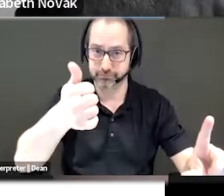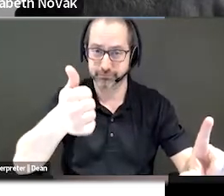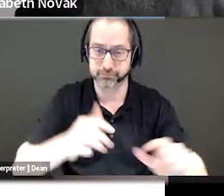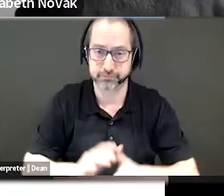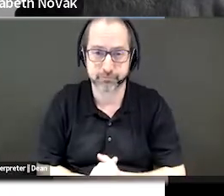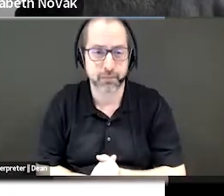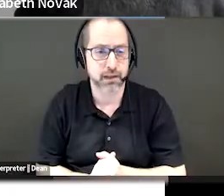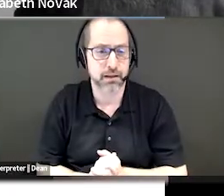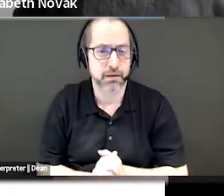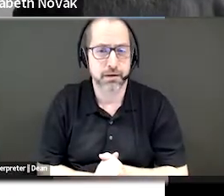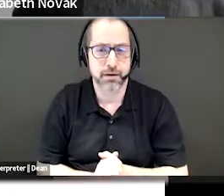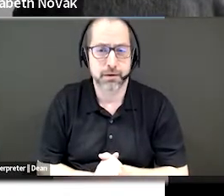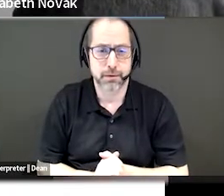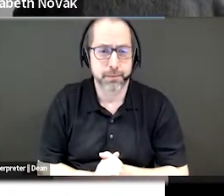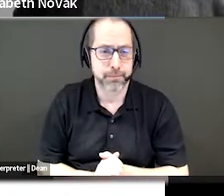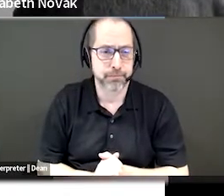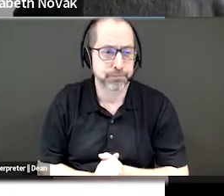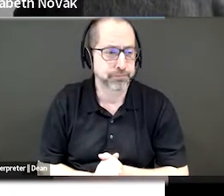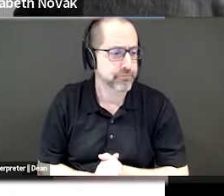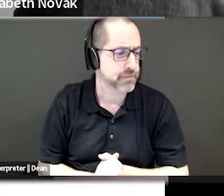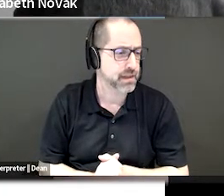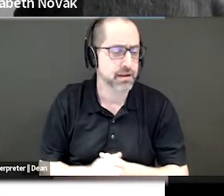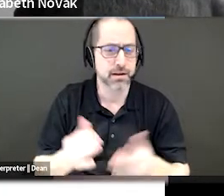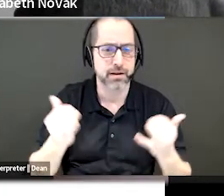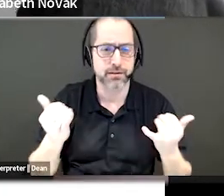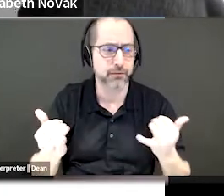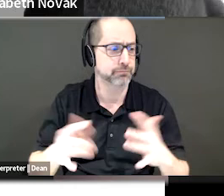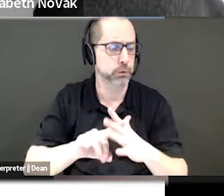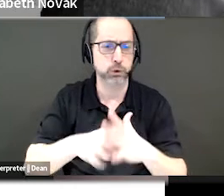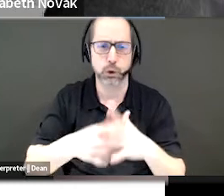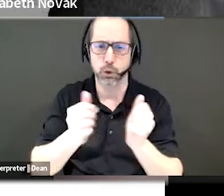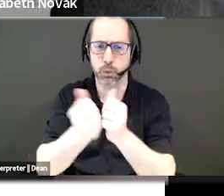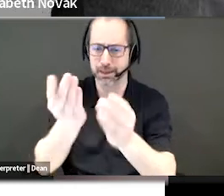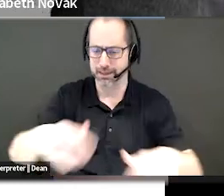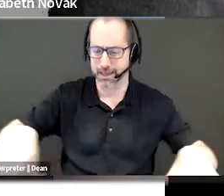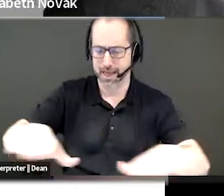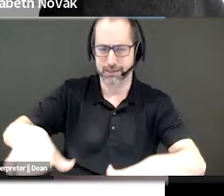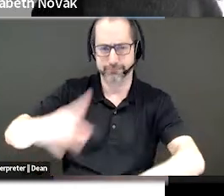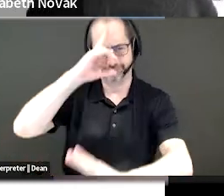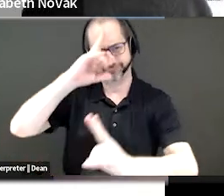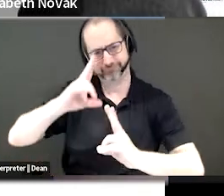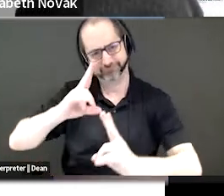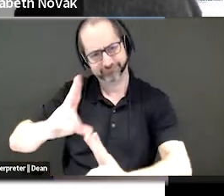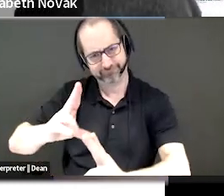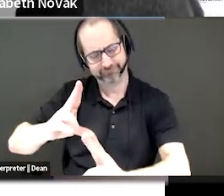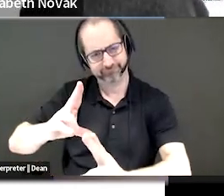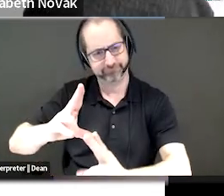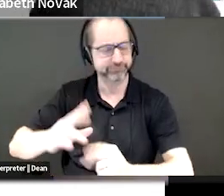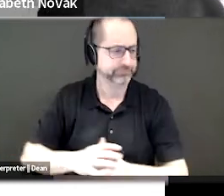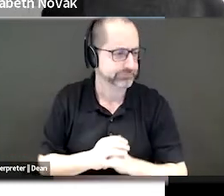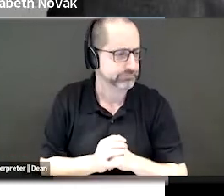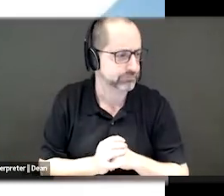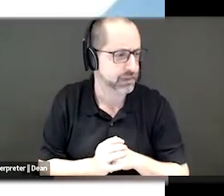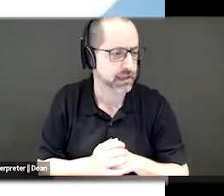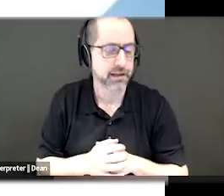All right. So we'll get started with the acknowledgement. So